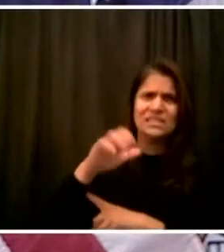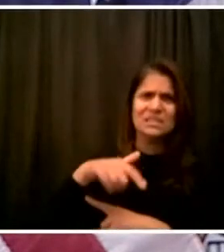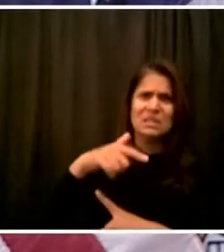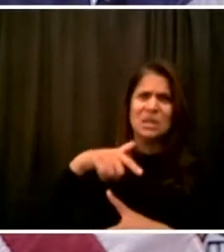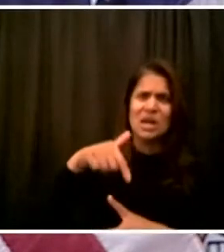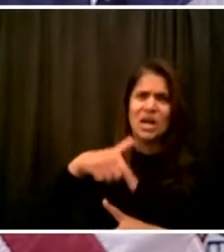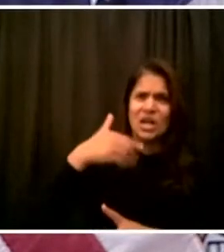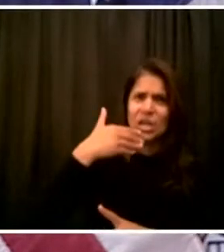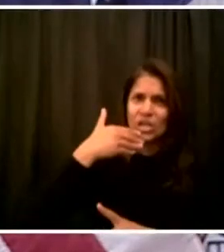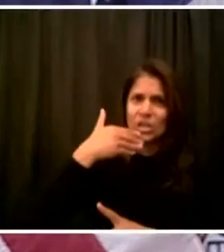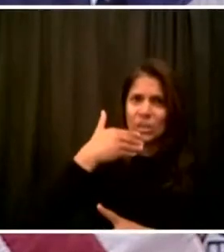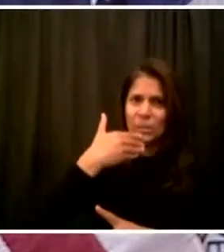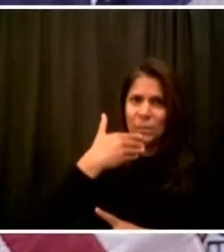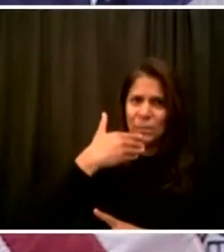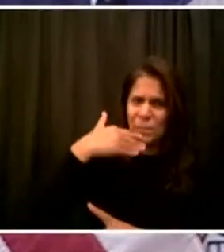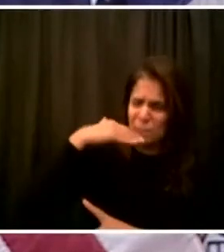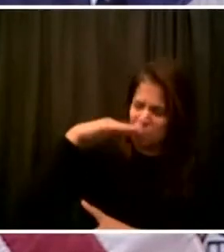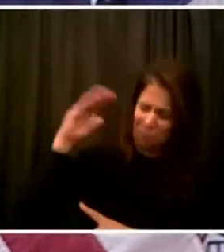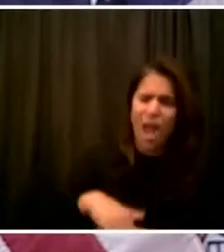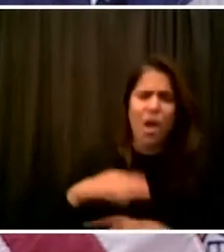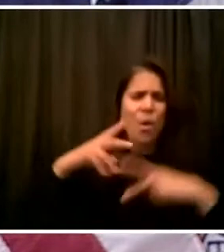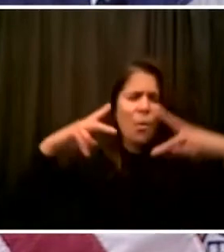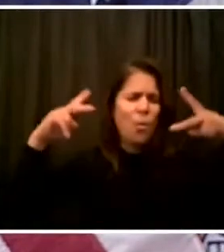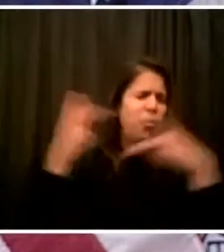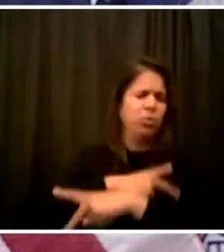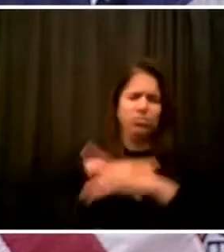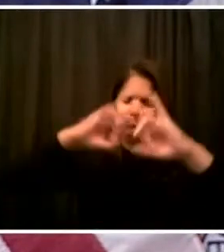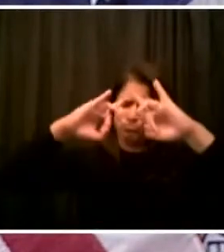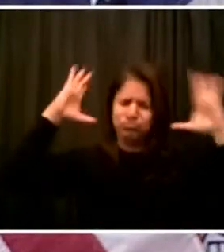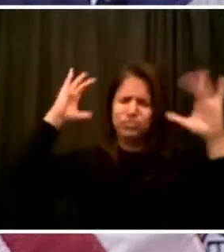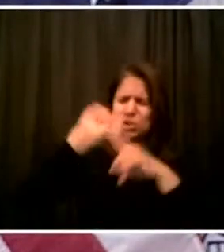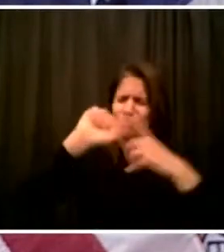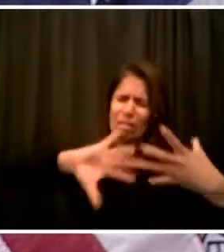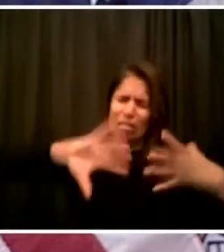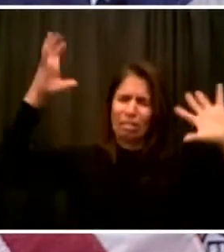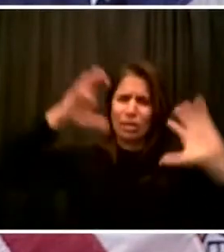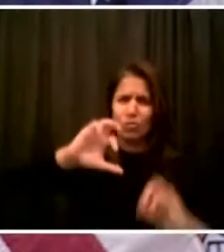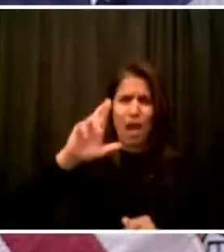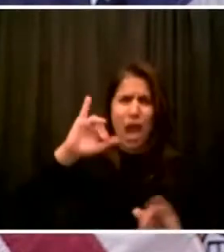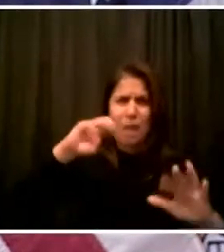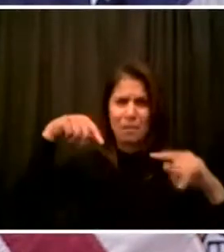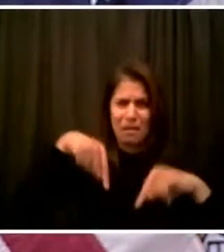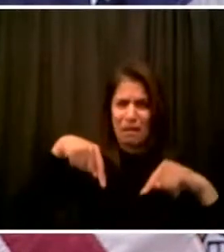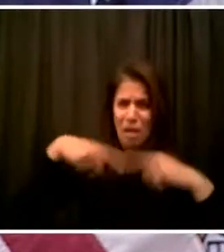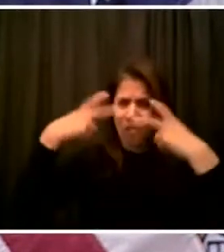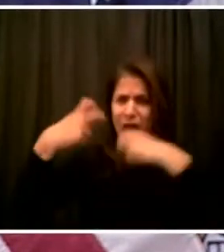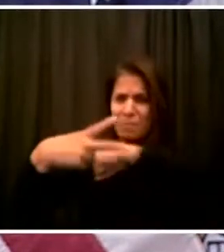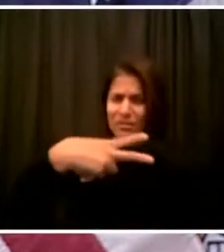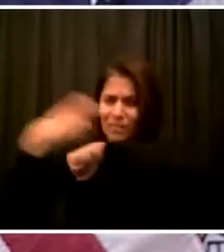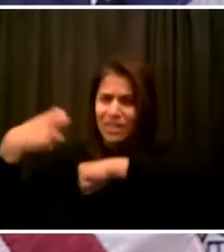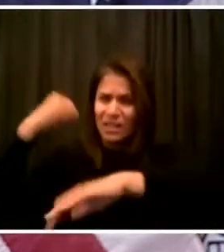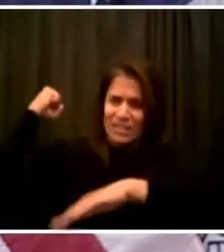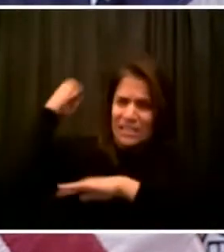People said no one would ever go downtown again, that never, businesses, offices, people wouldn't want to live there.